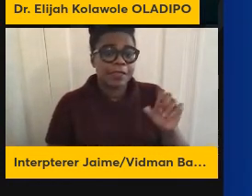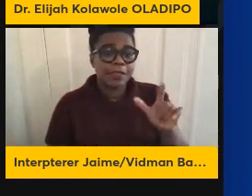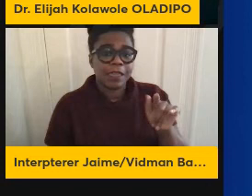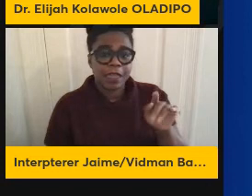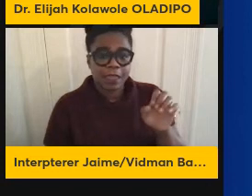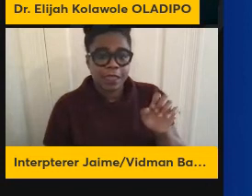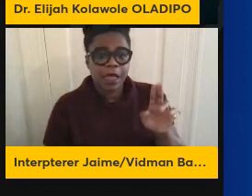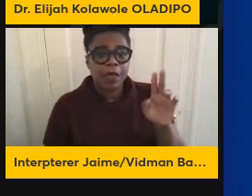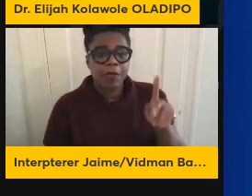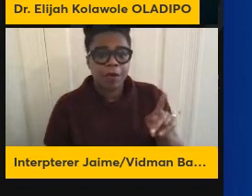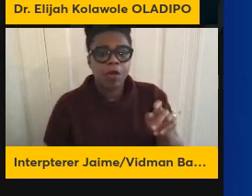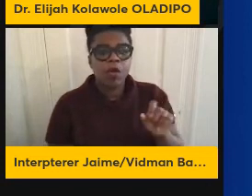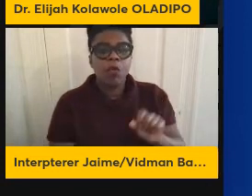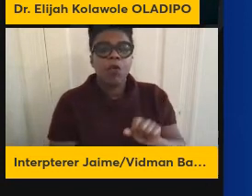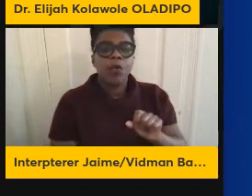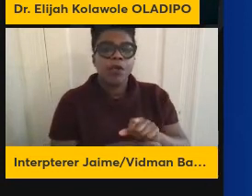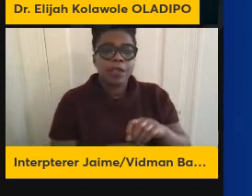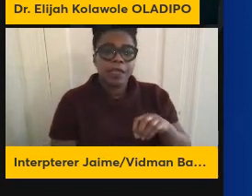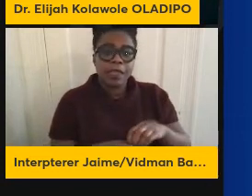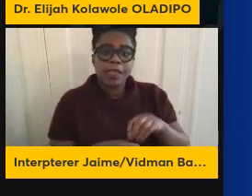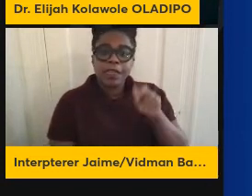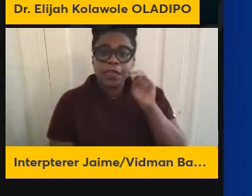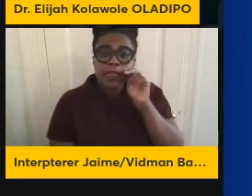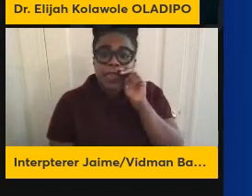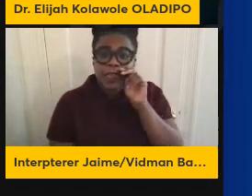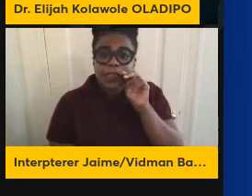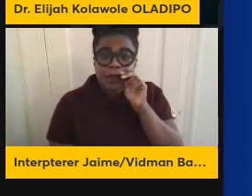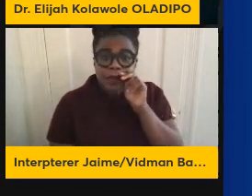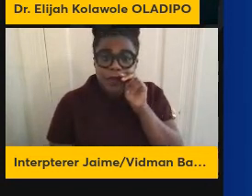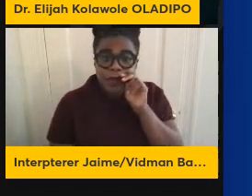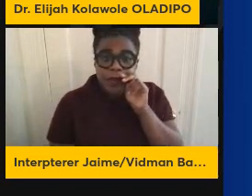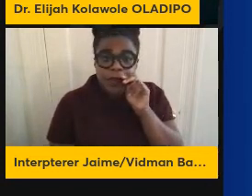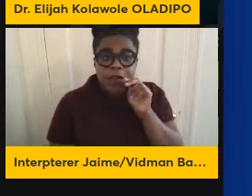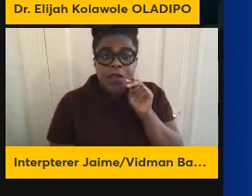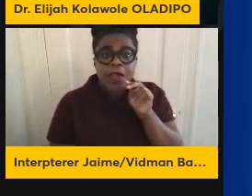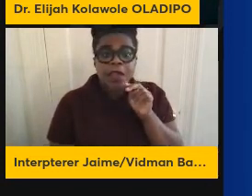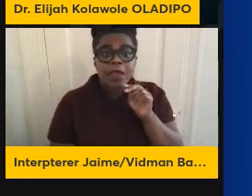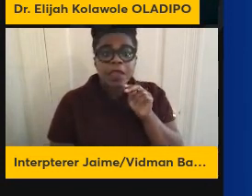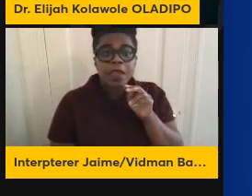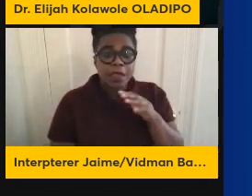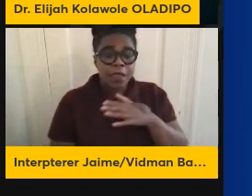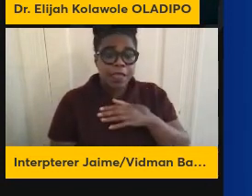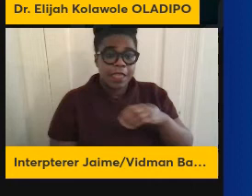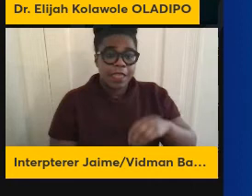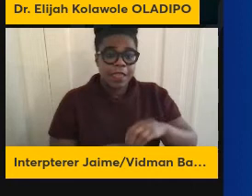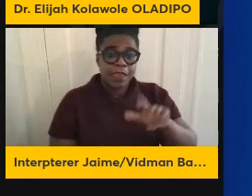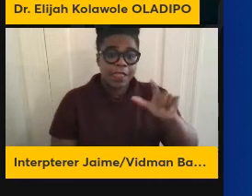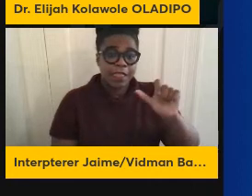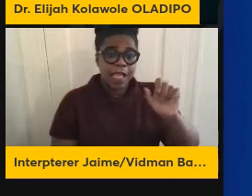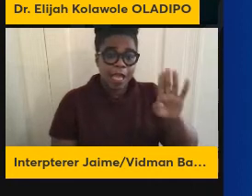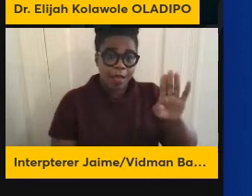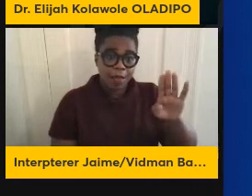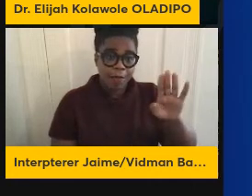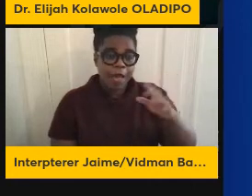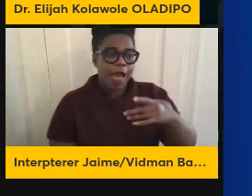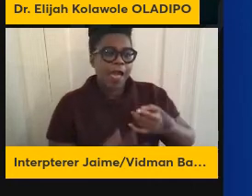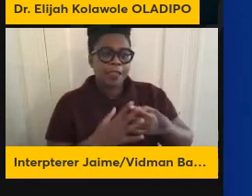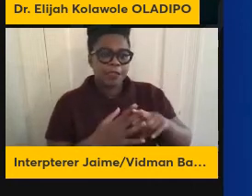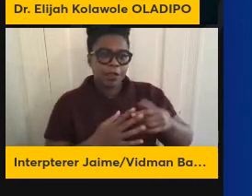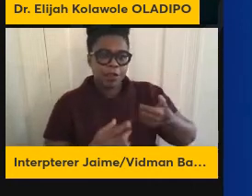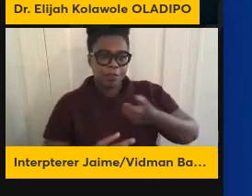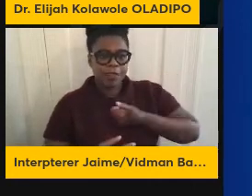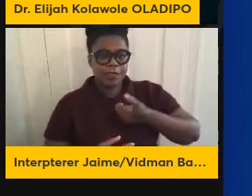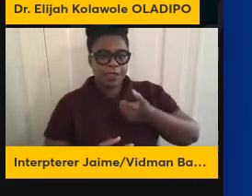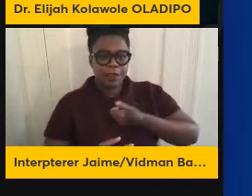we are working in Nigeria, in Oyo State, in Ugumosho, particularly in the lab that I founded by myself that I call